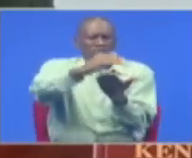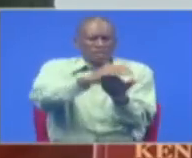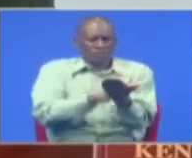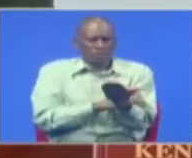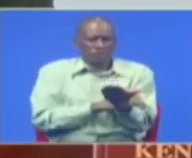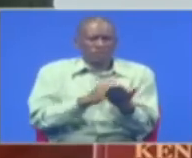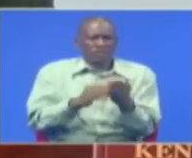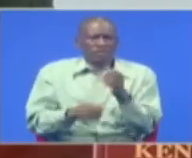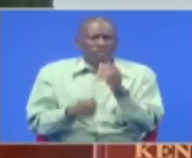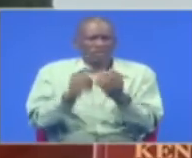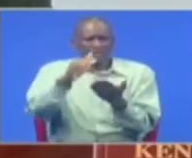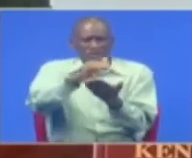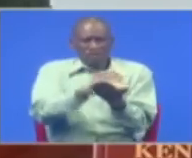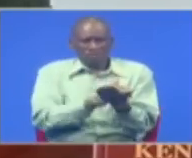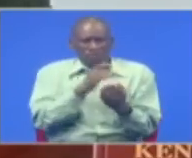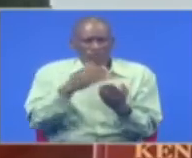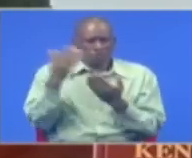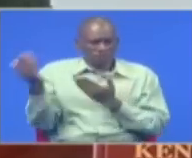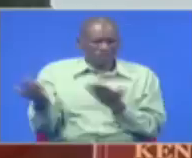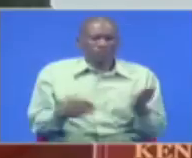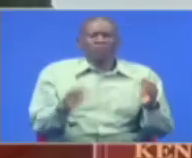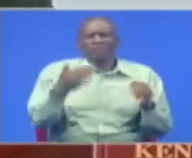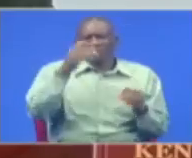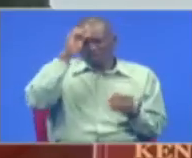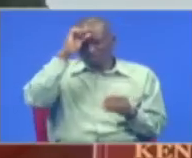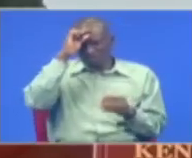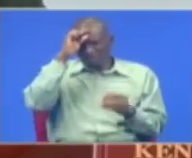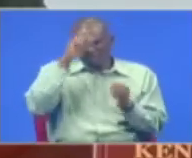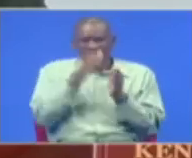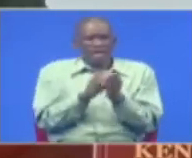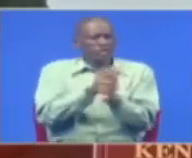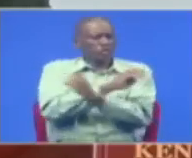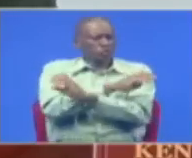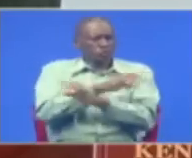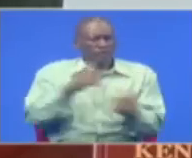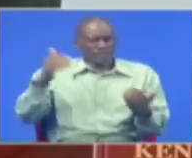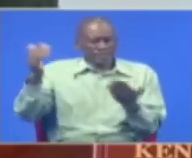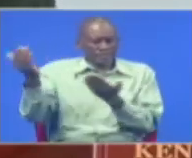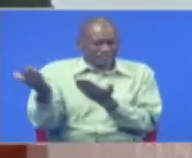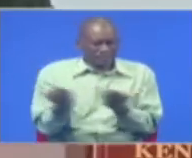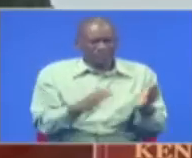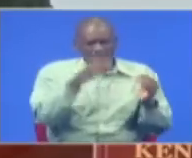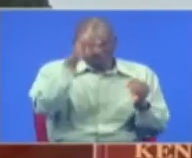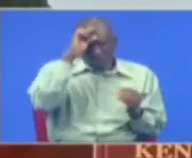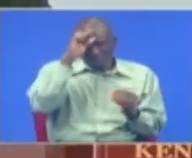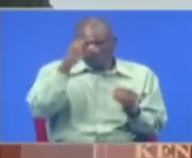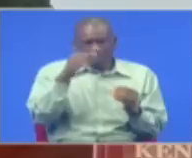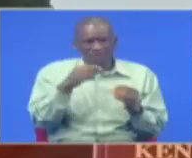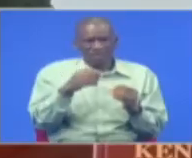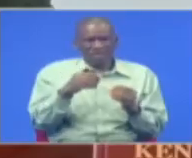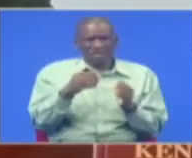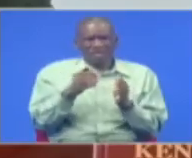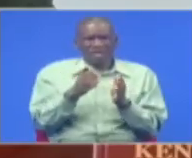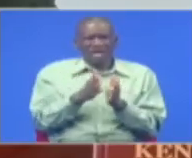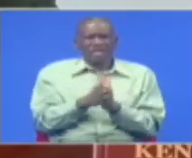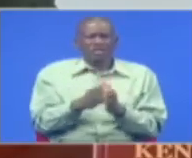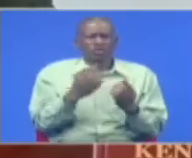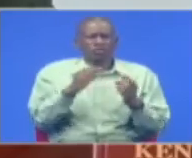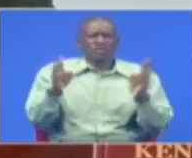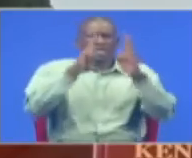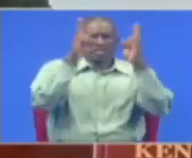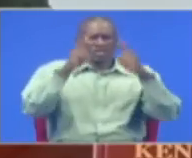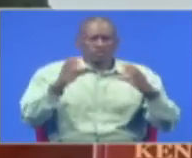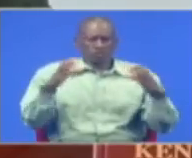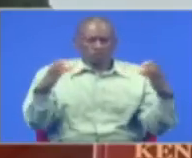The report was received by the government. It was very well received by the international community. The